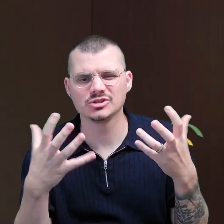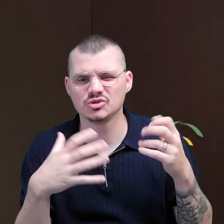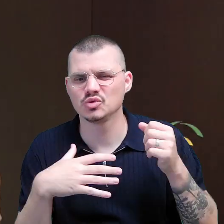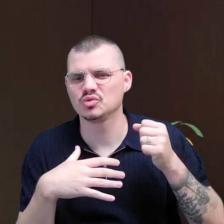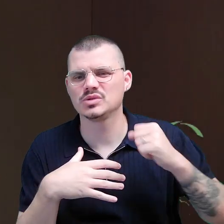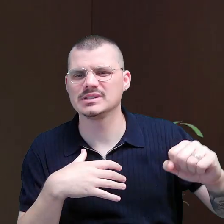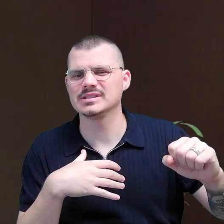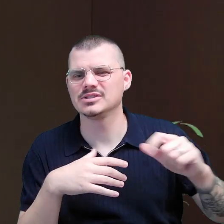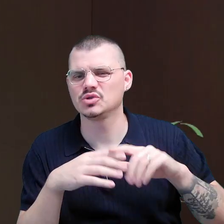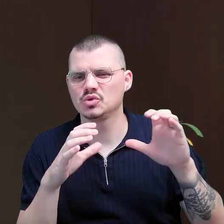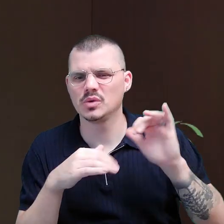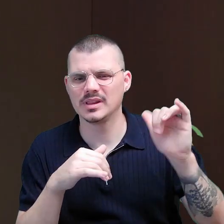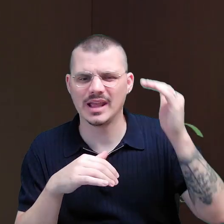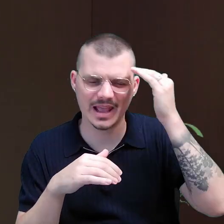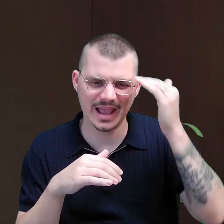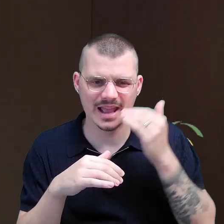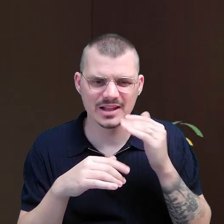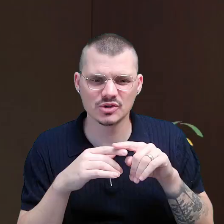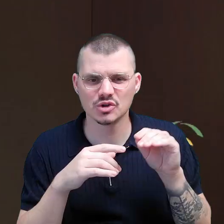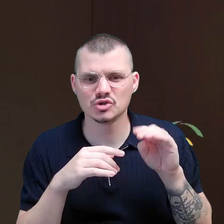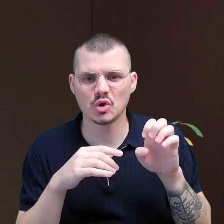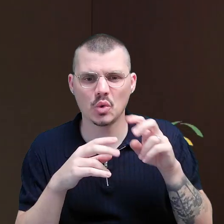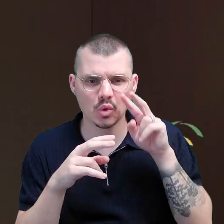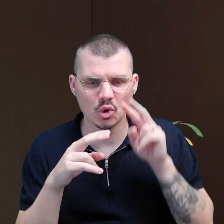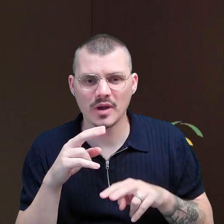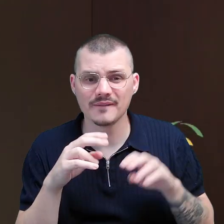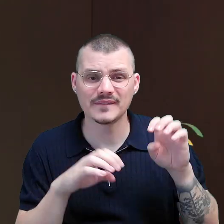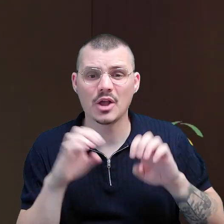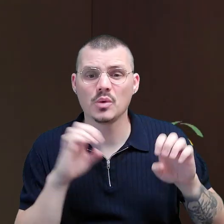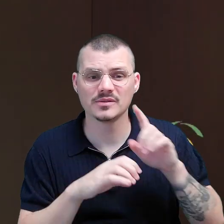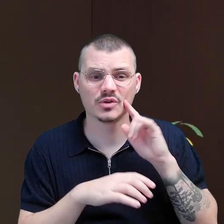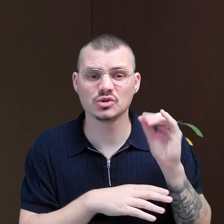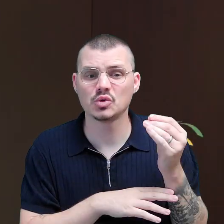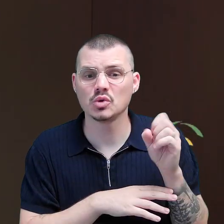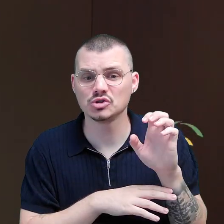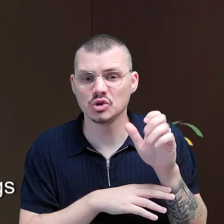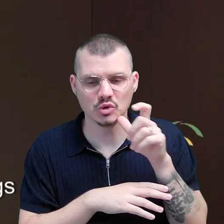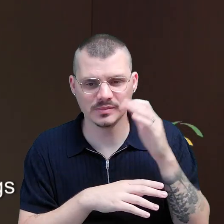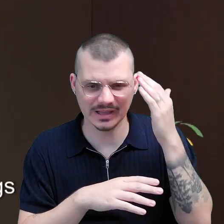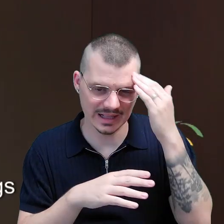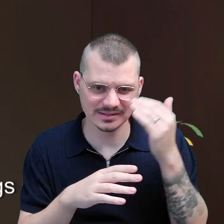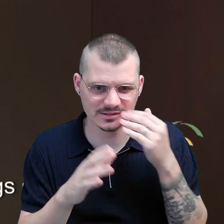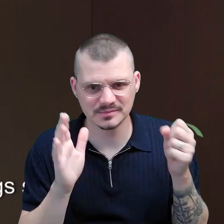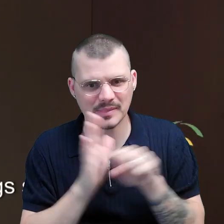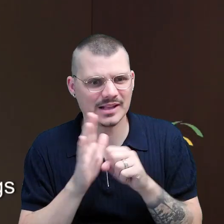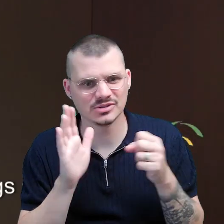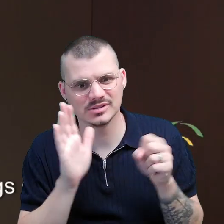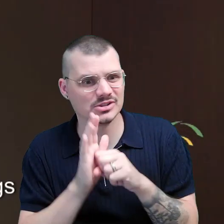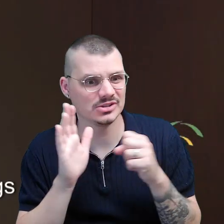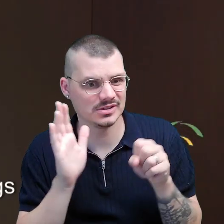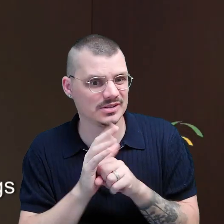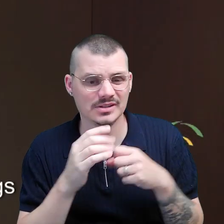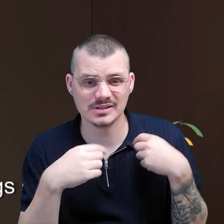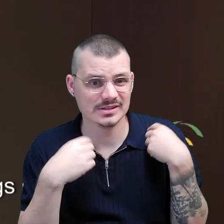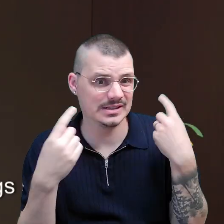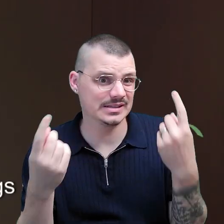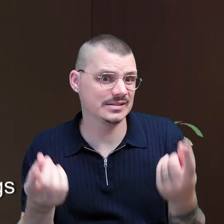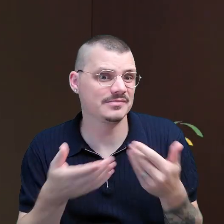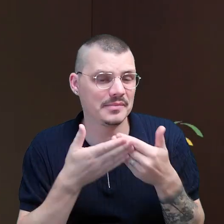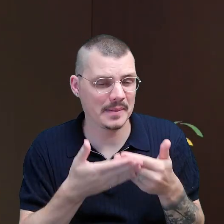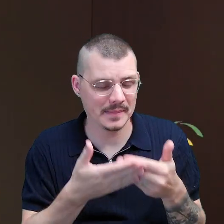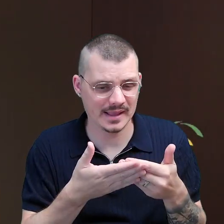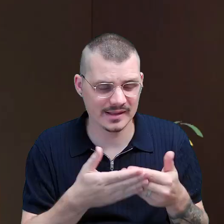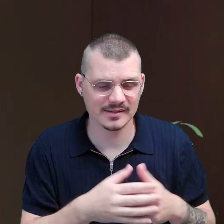much resistance to doing the head-to-toe evaluation for Josie, who'd been smashing her head against things